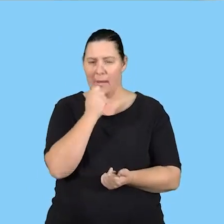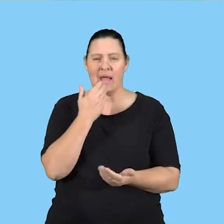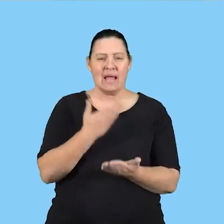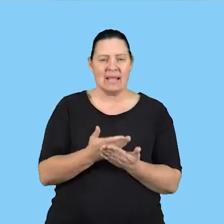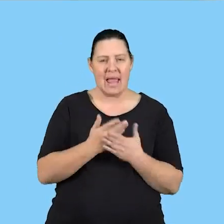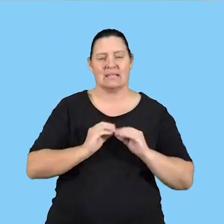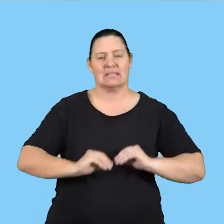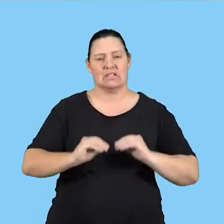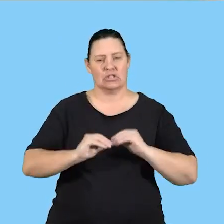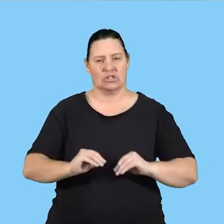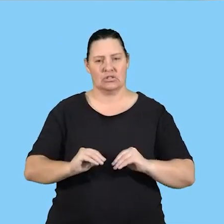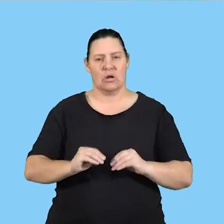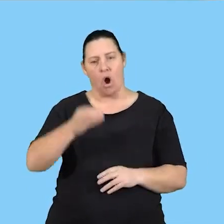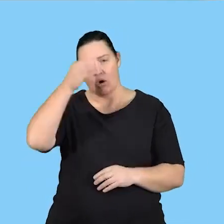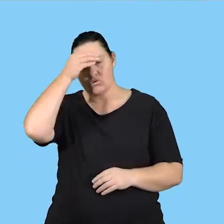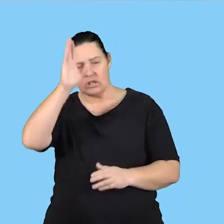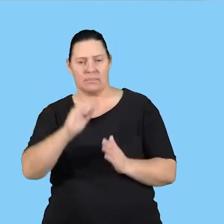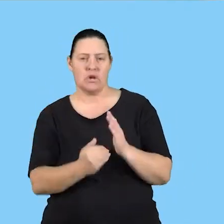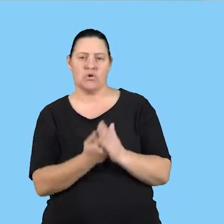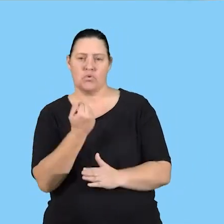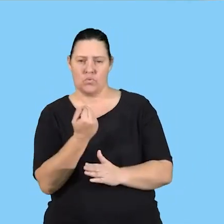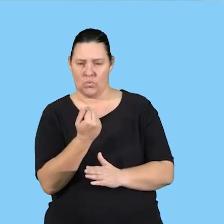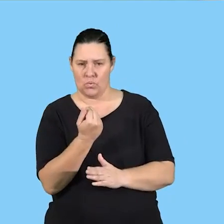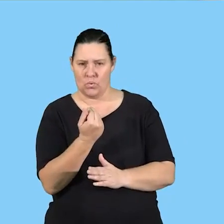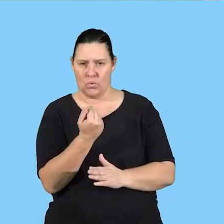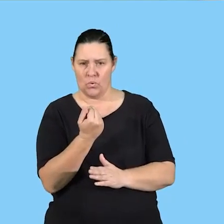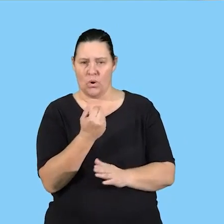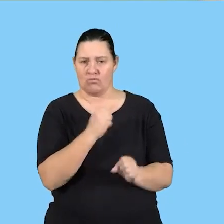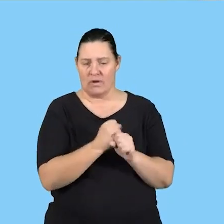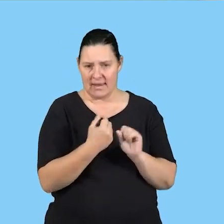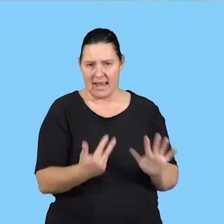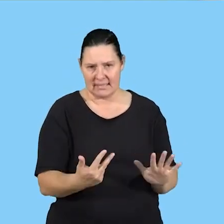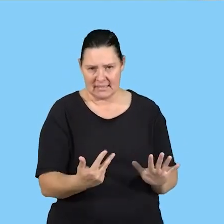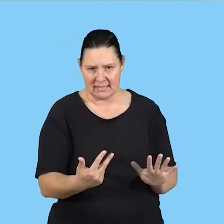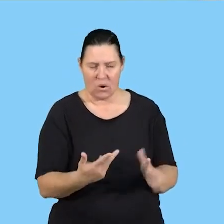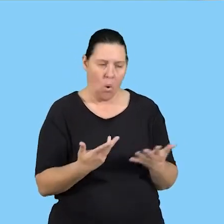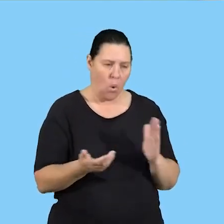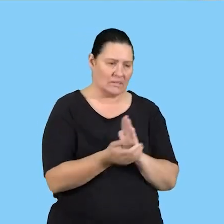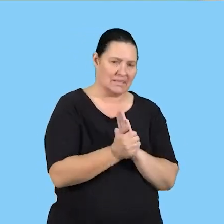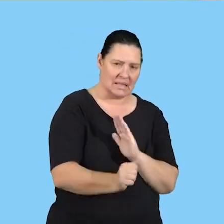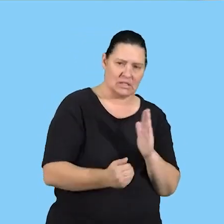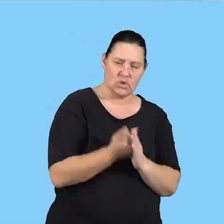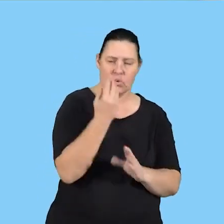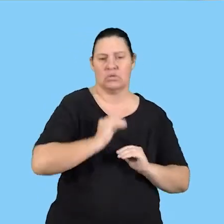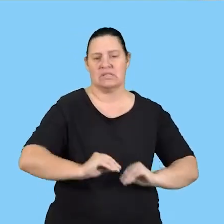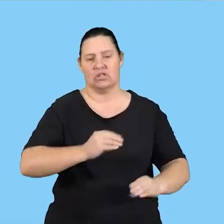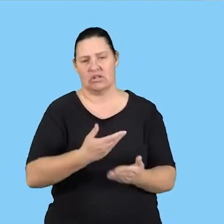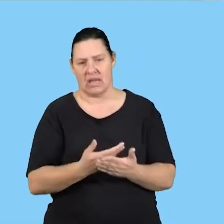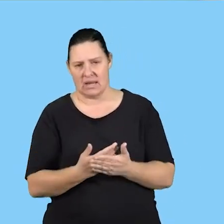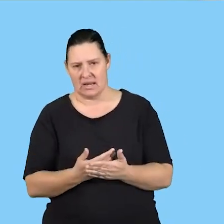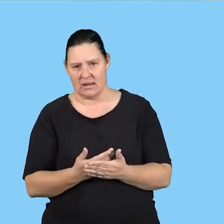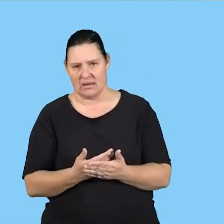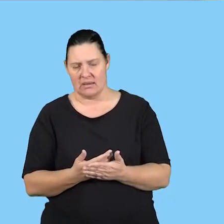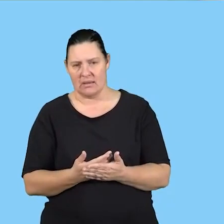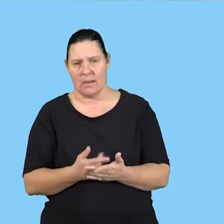able to teach new concepts in grade 8 or new skills in grade 8, having